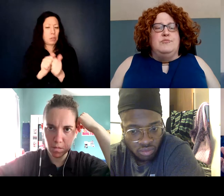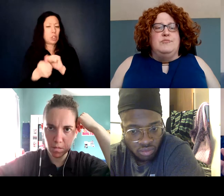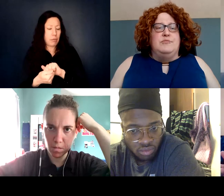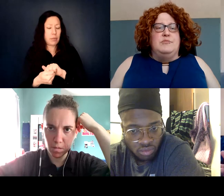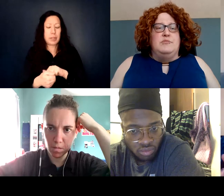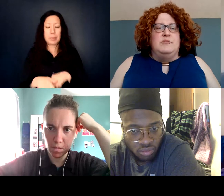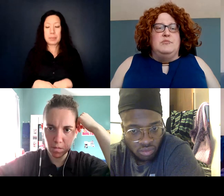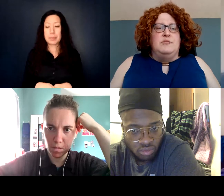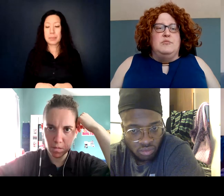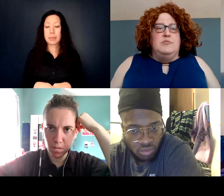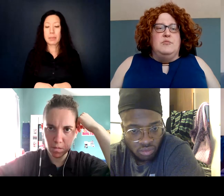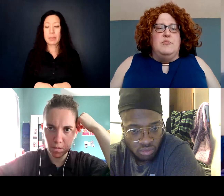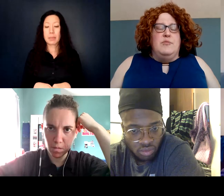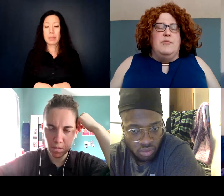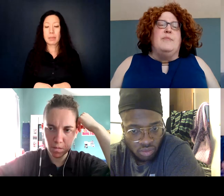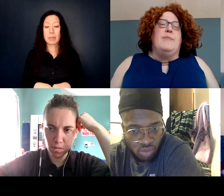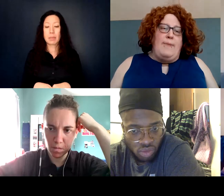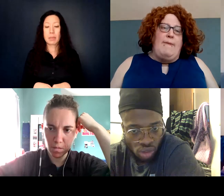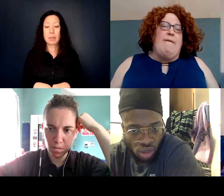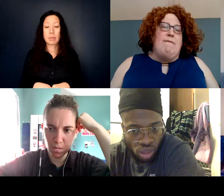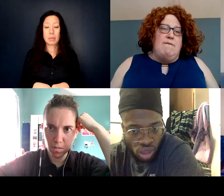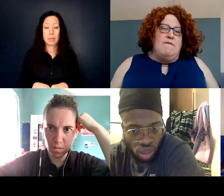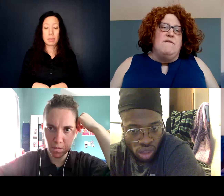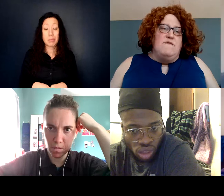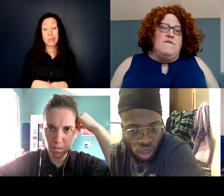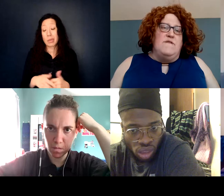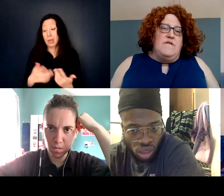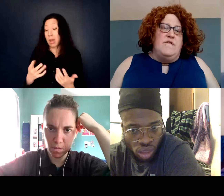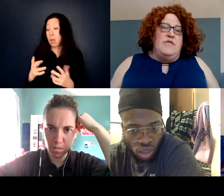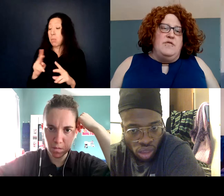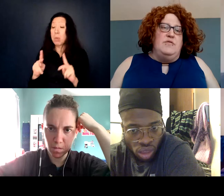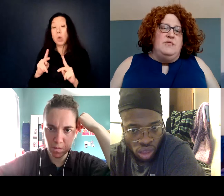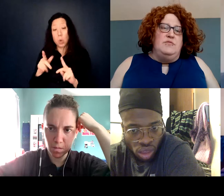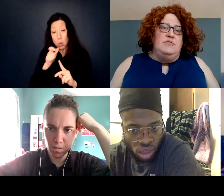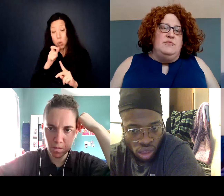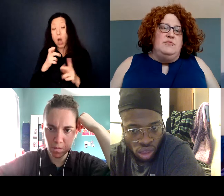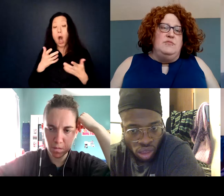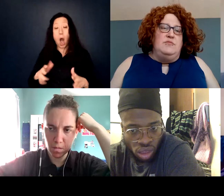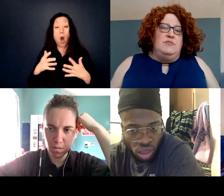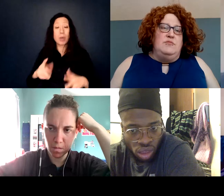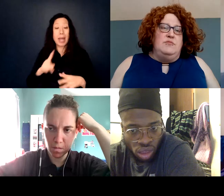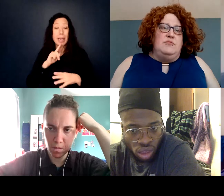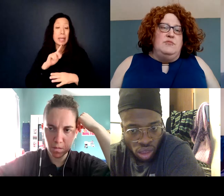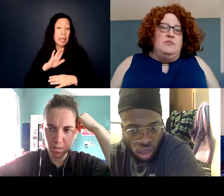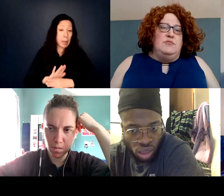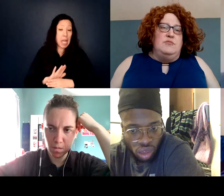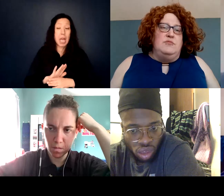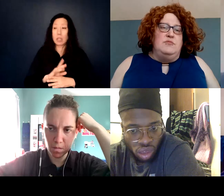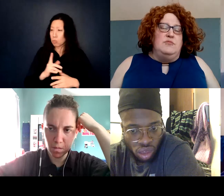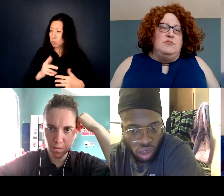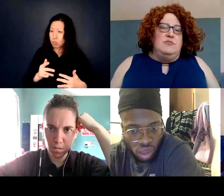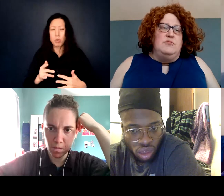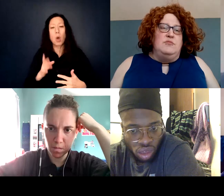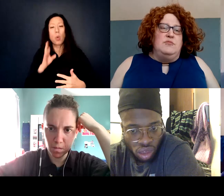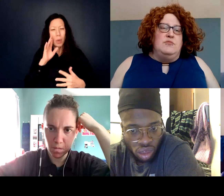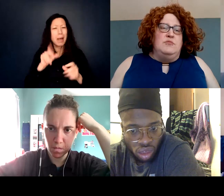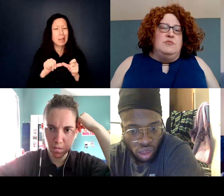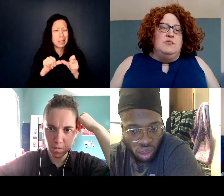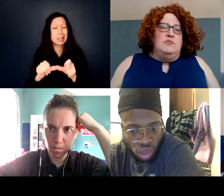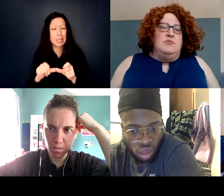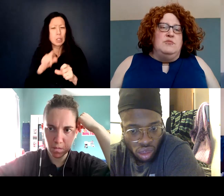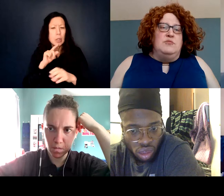then there's like the people who are committed who will remain committed and maybe like spark some interest in some new